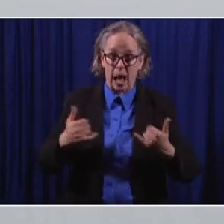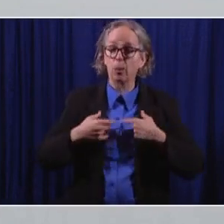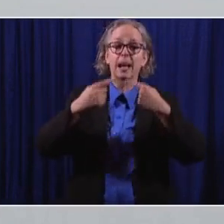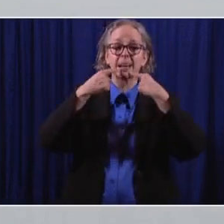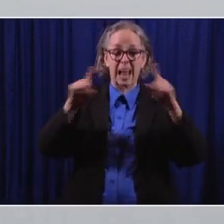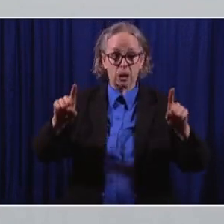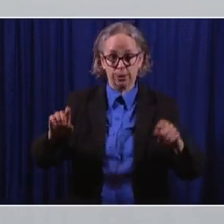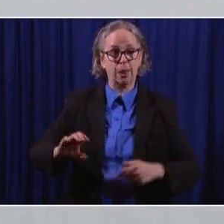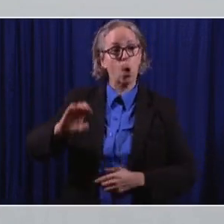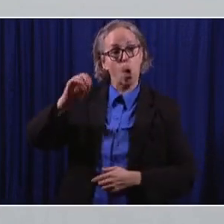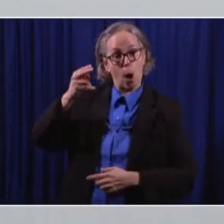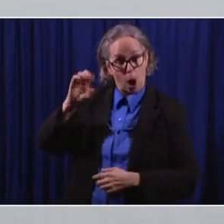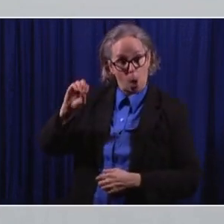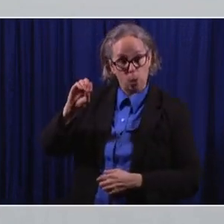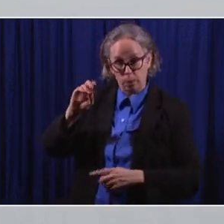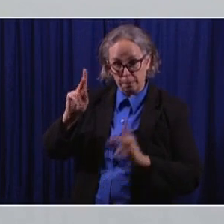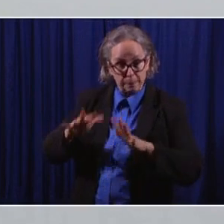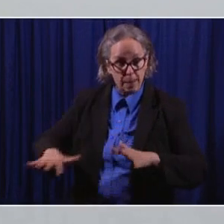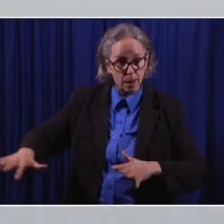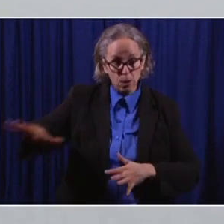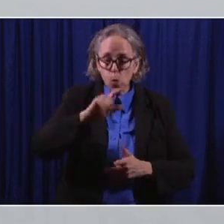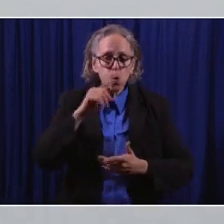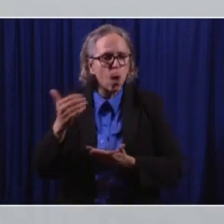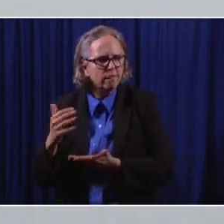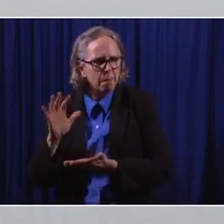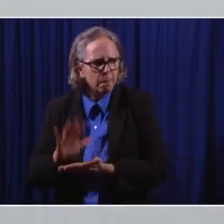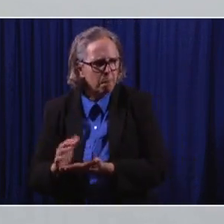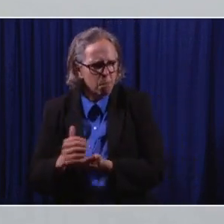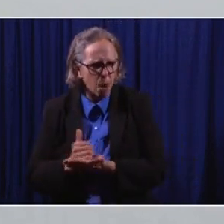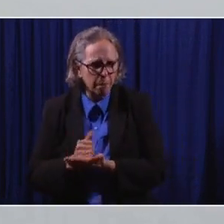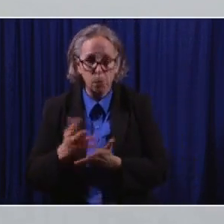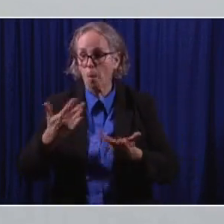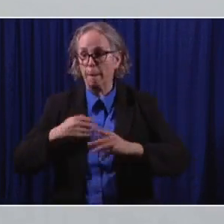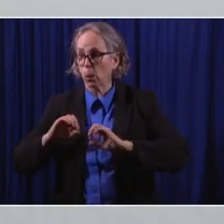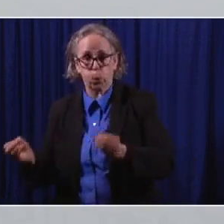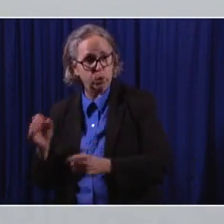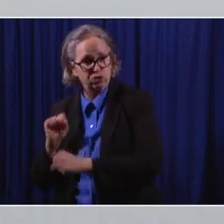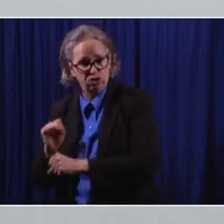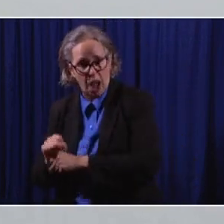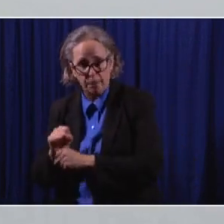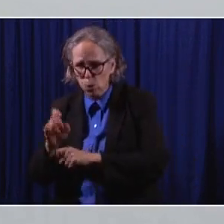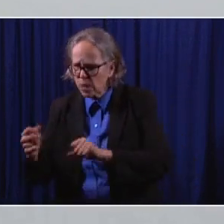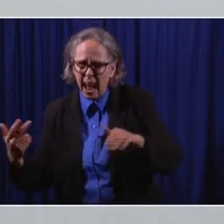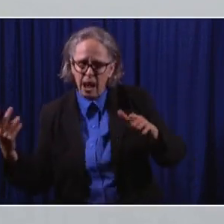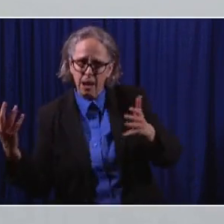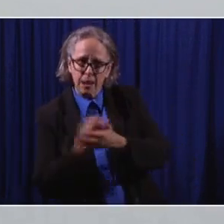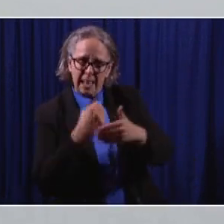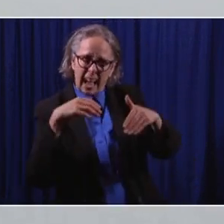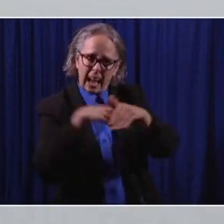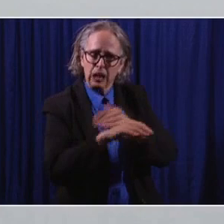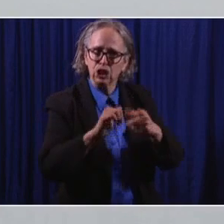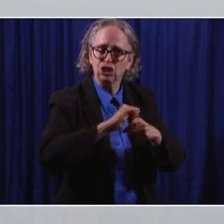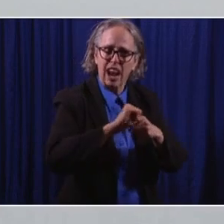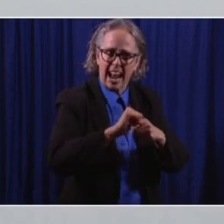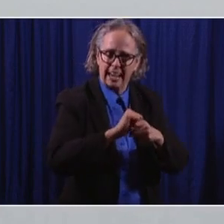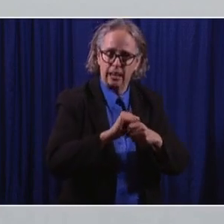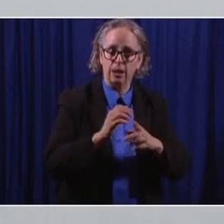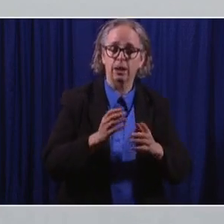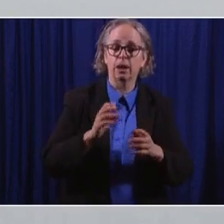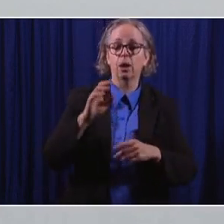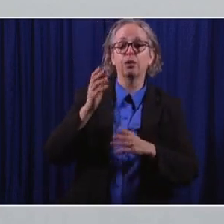employed, or totally unemployed to access training through IMAP at no cost. Even though it's at no cost, it has great